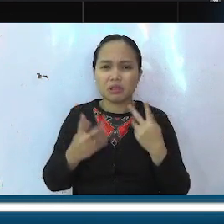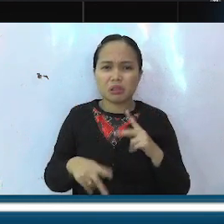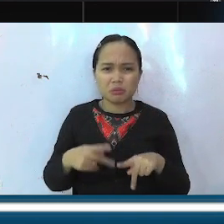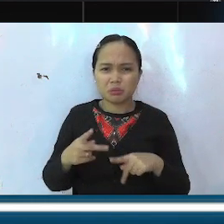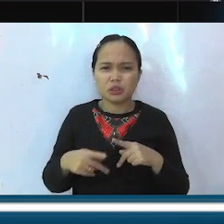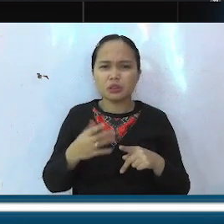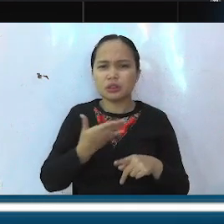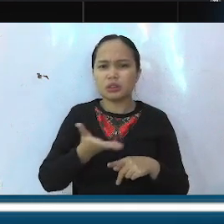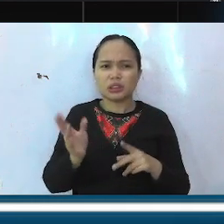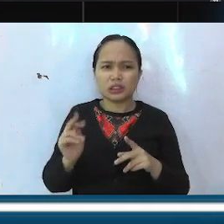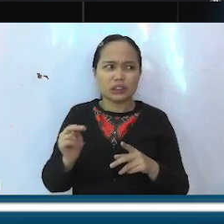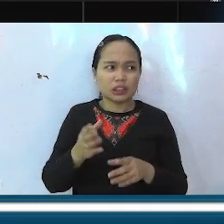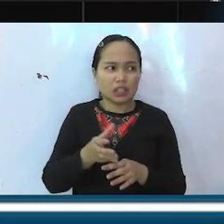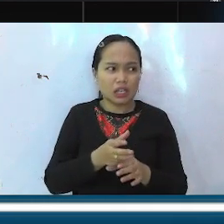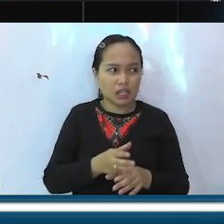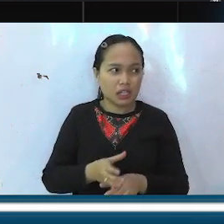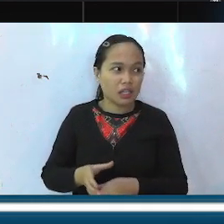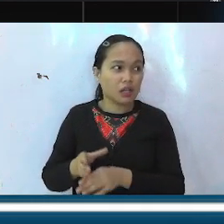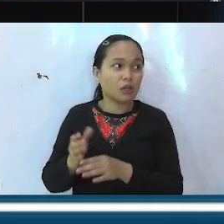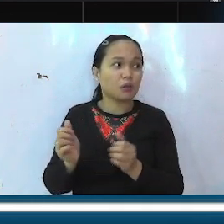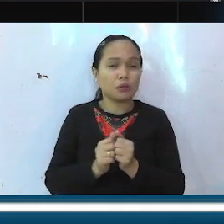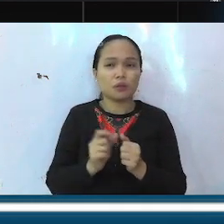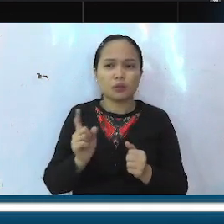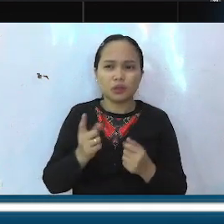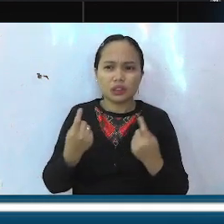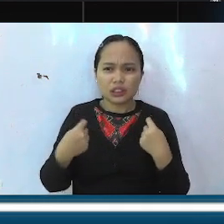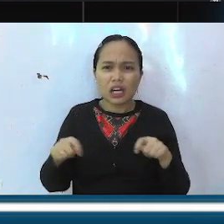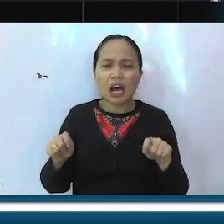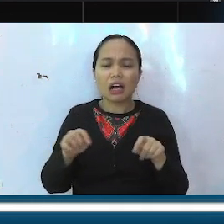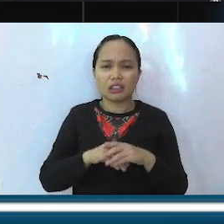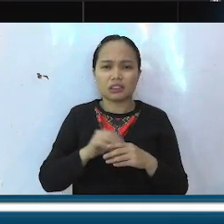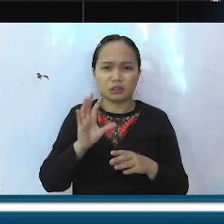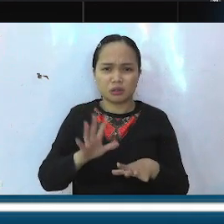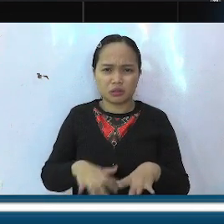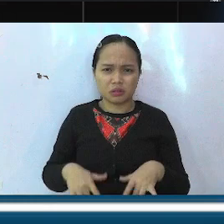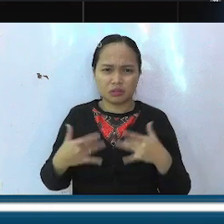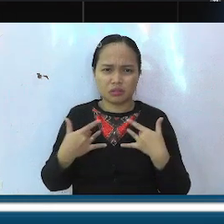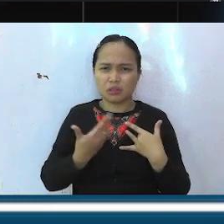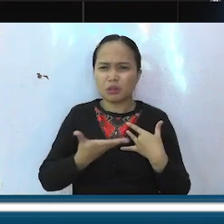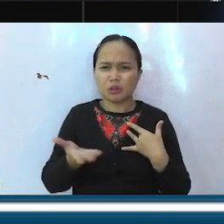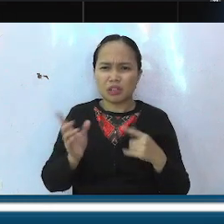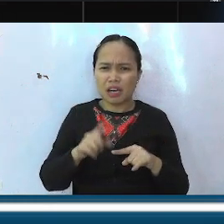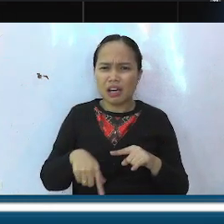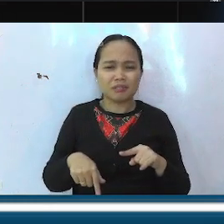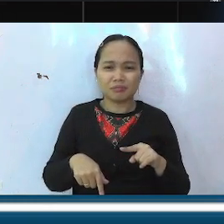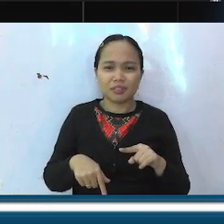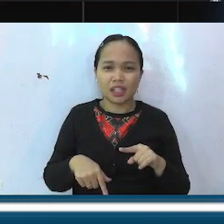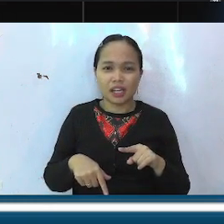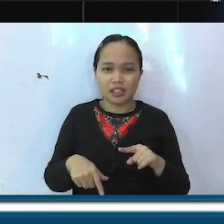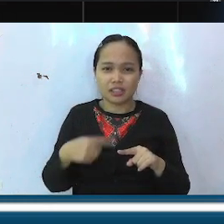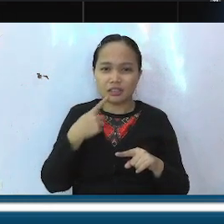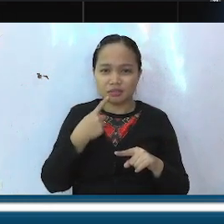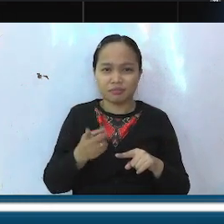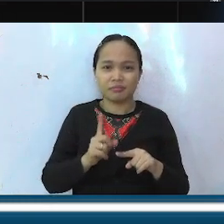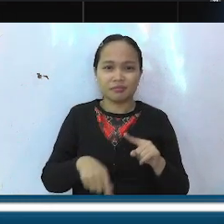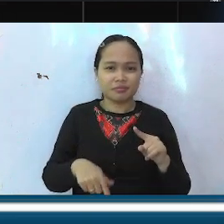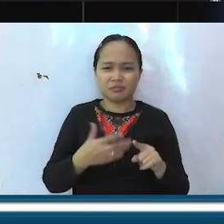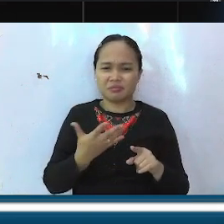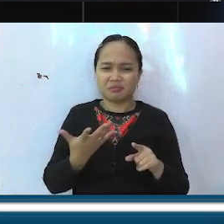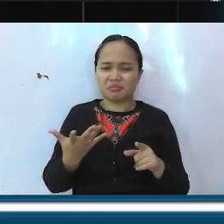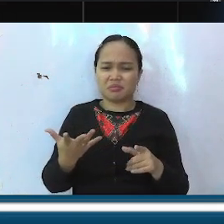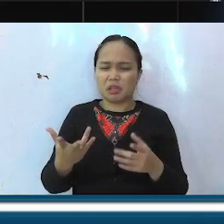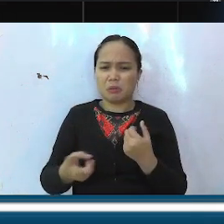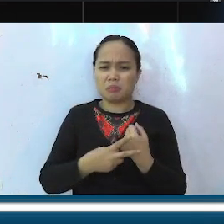careful with what you try on, with what you try on your life. Yes. You can't take it back once you do it. I always tell